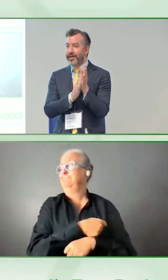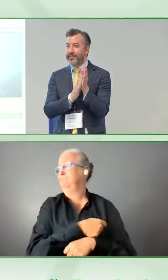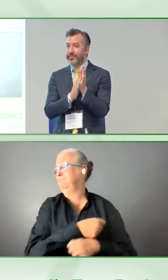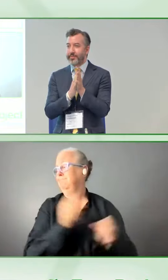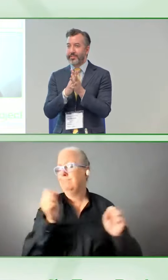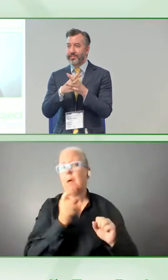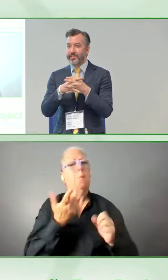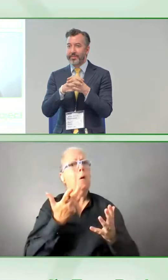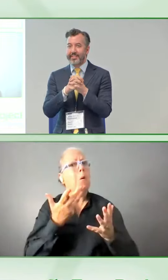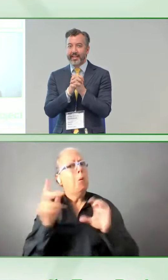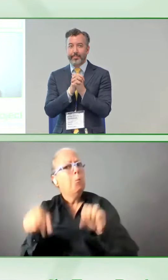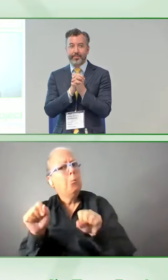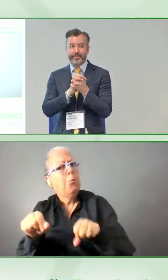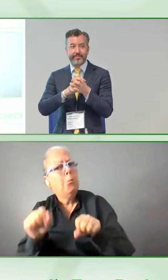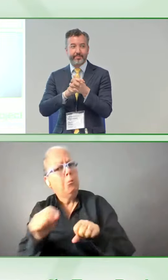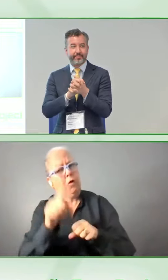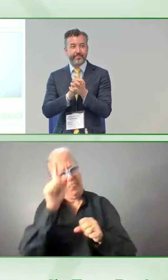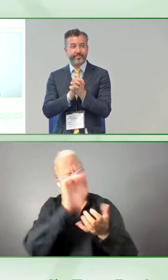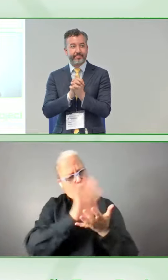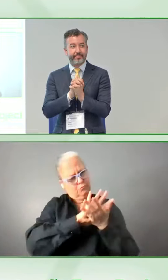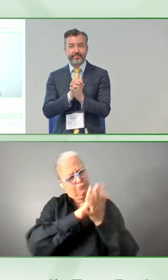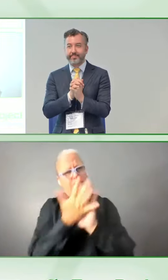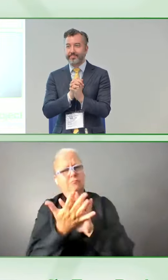impossible possible? Let's hear some examples.